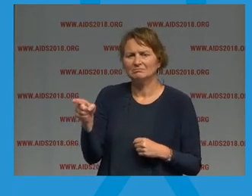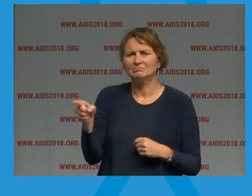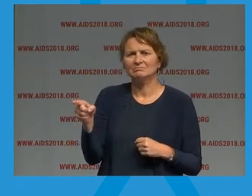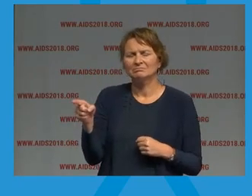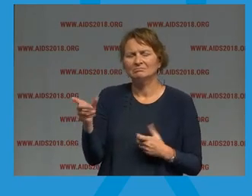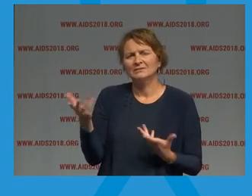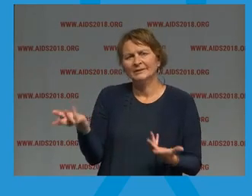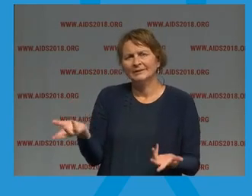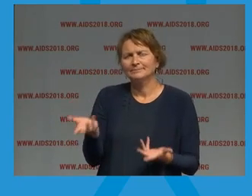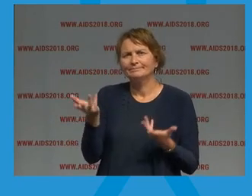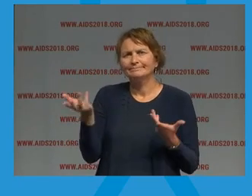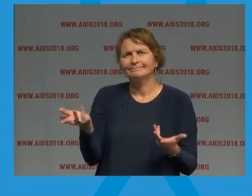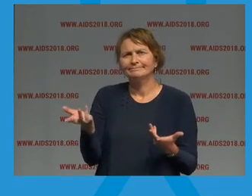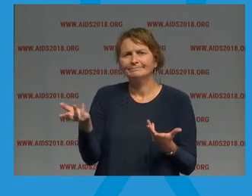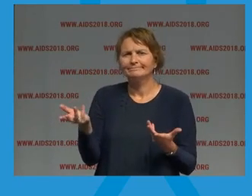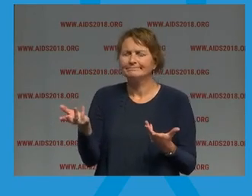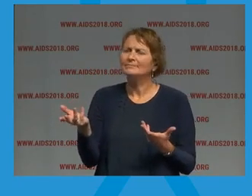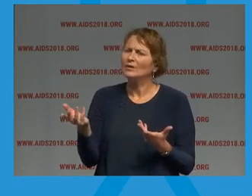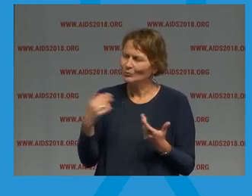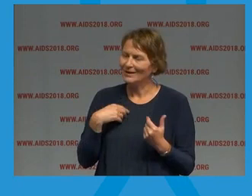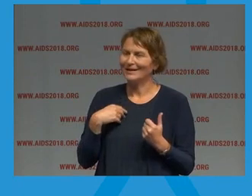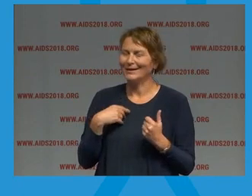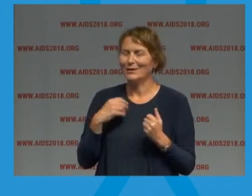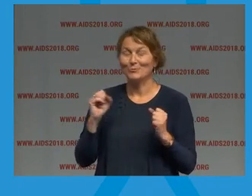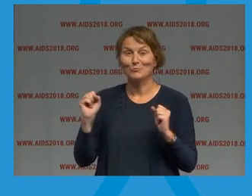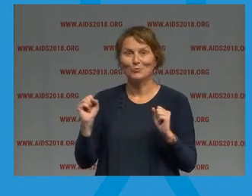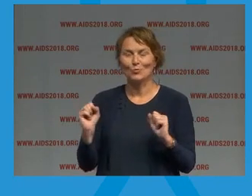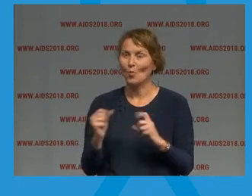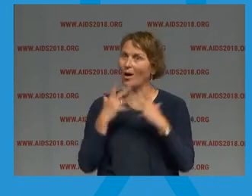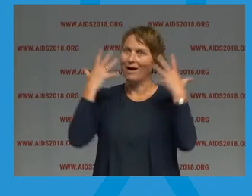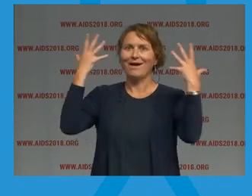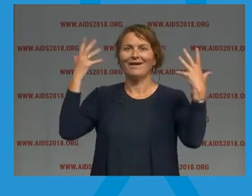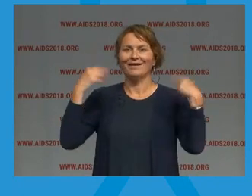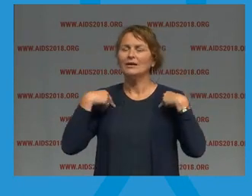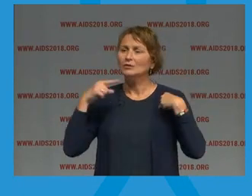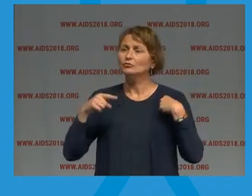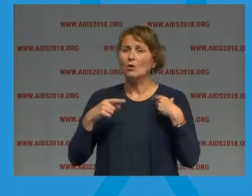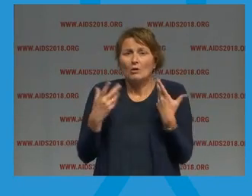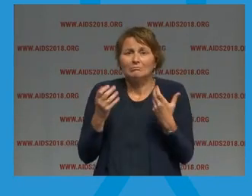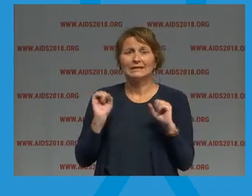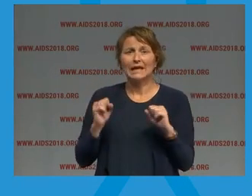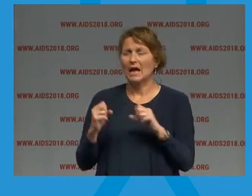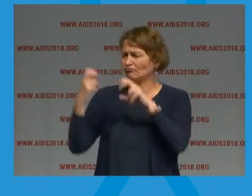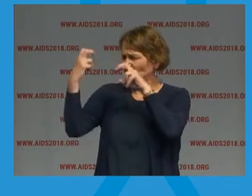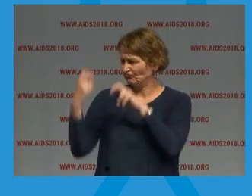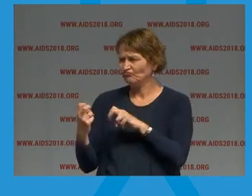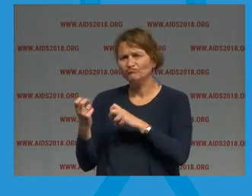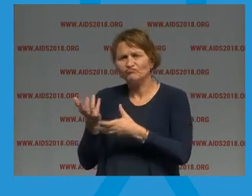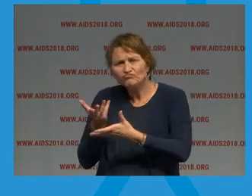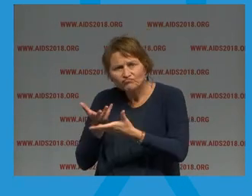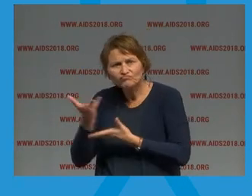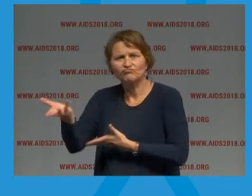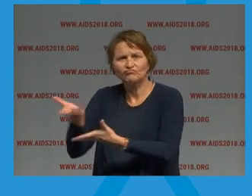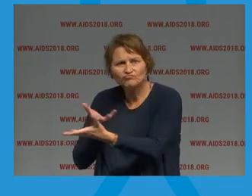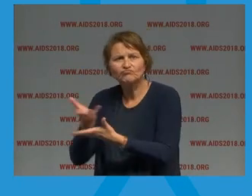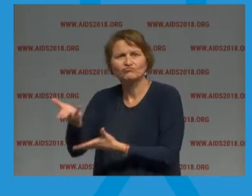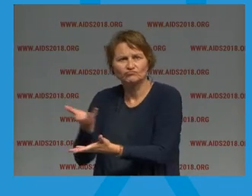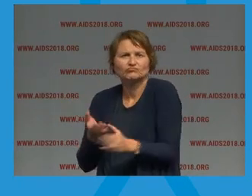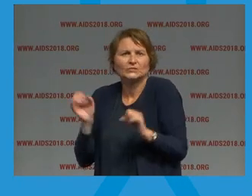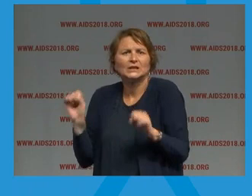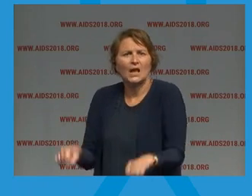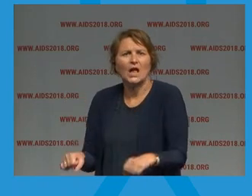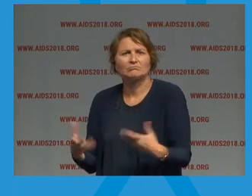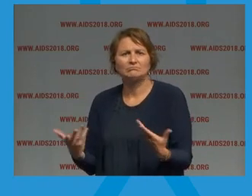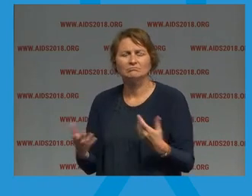really always refreshing, because you could sit down with Prudy and have a conversation. I think it's